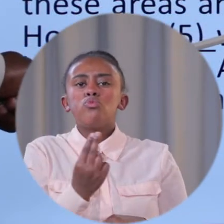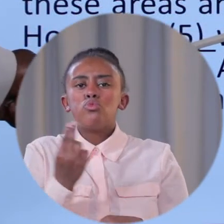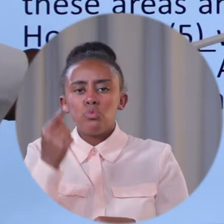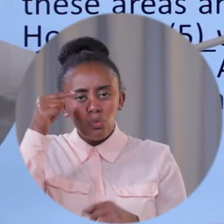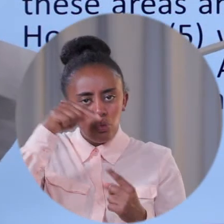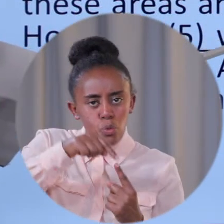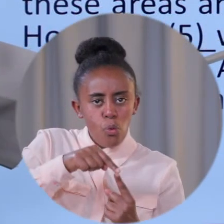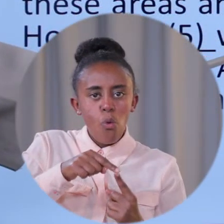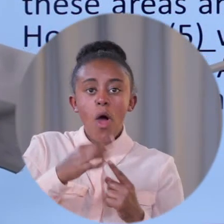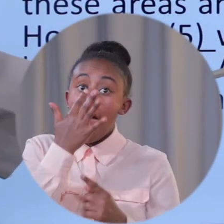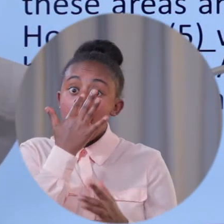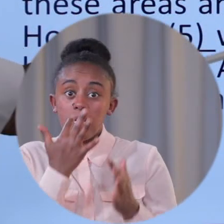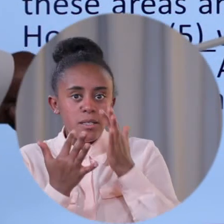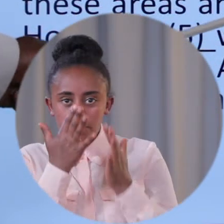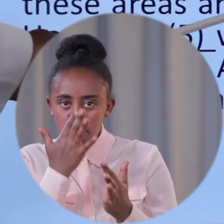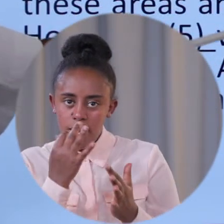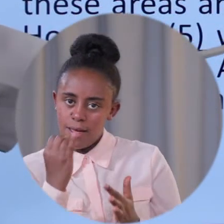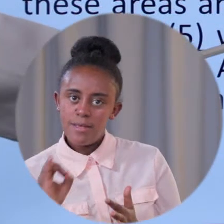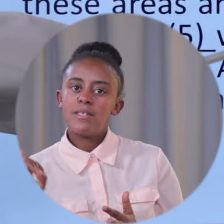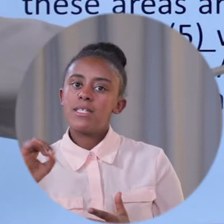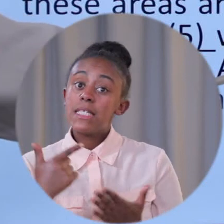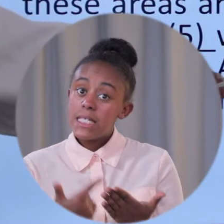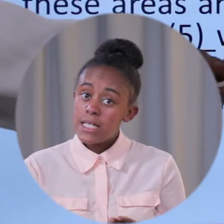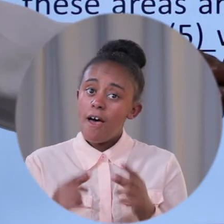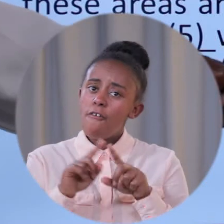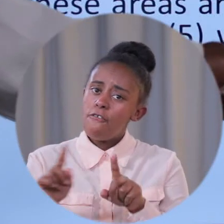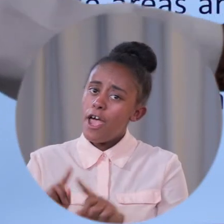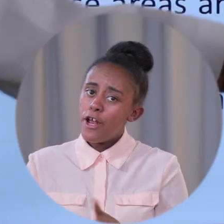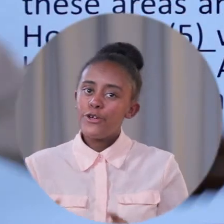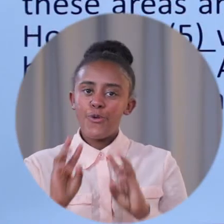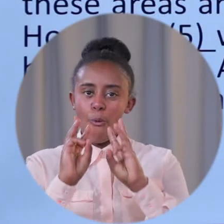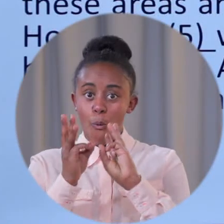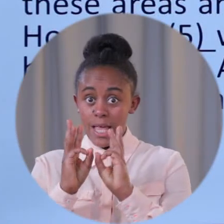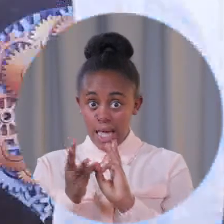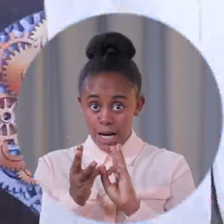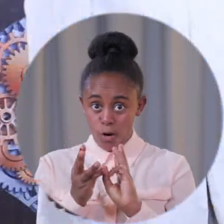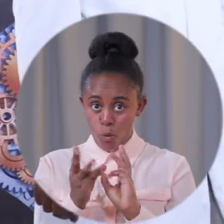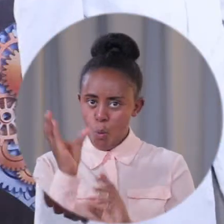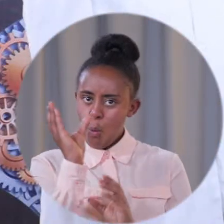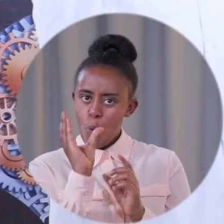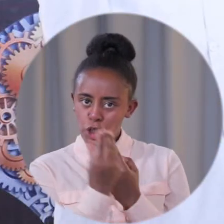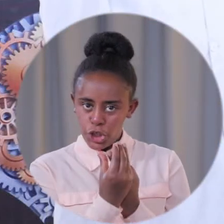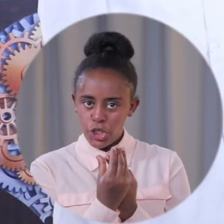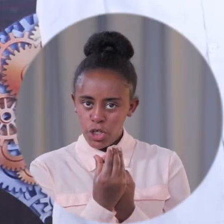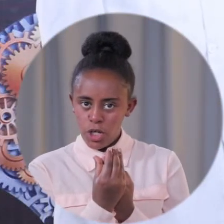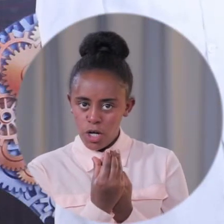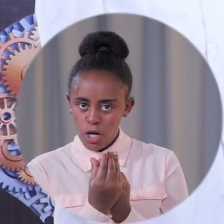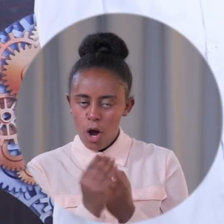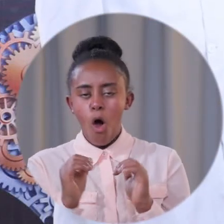to experiencing these various weather conditions.